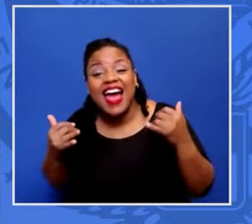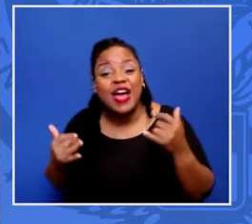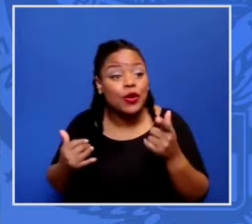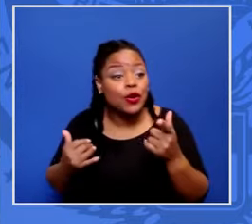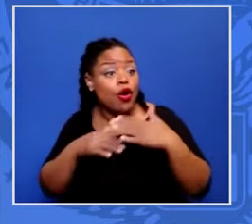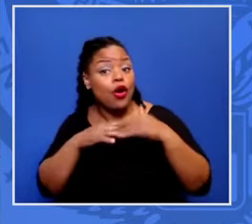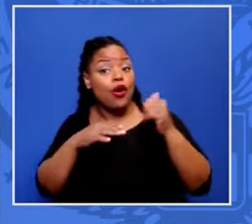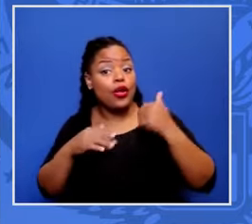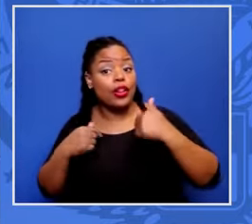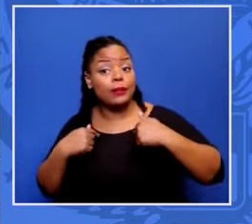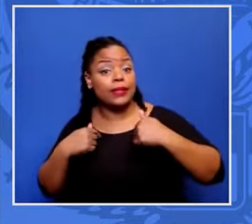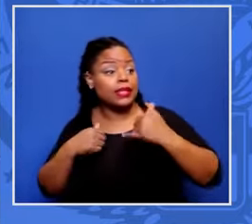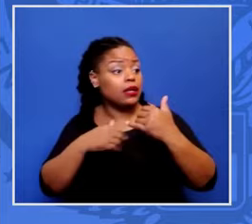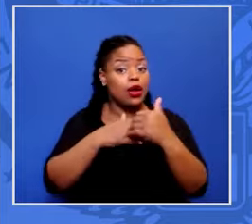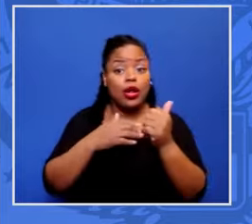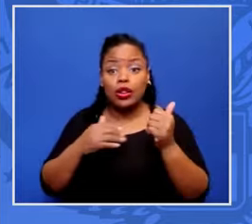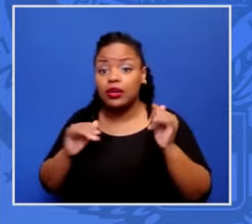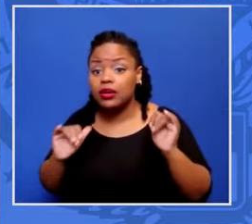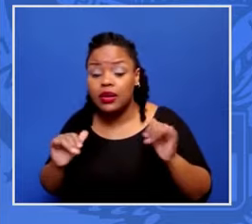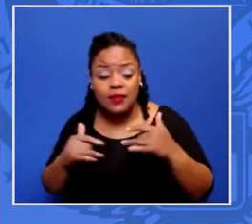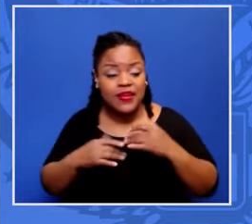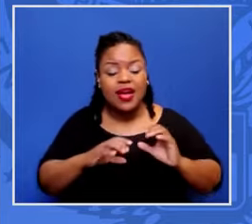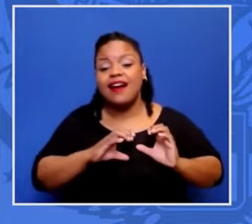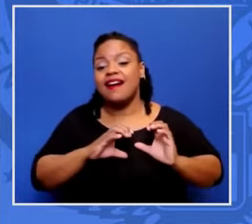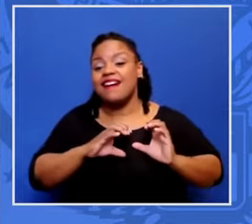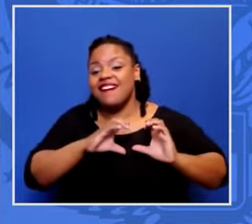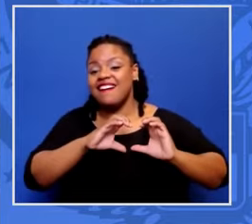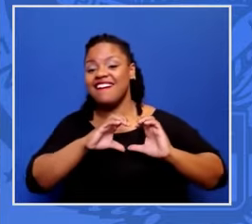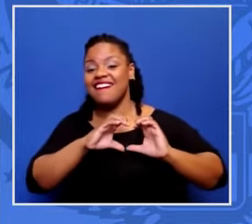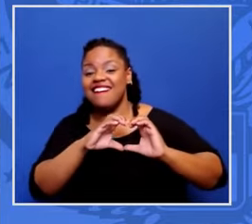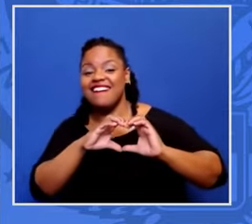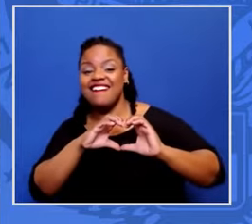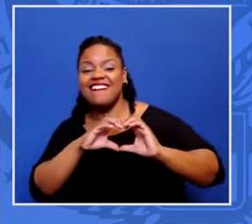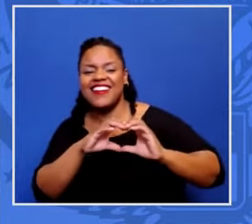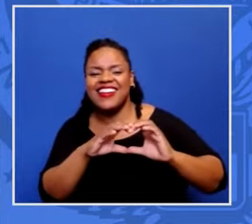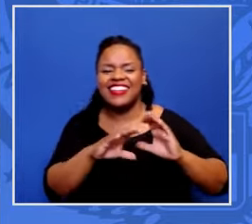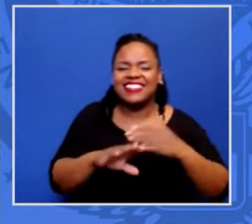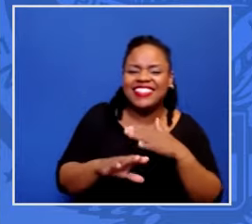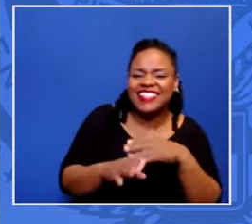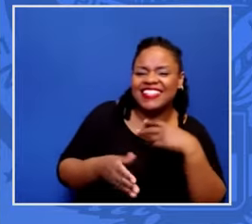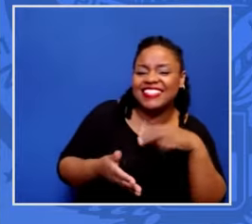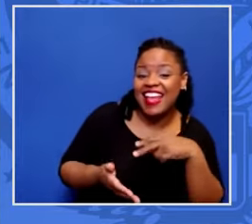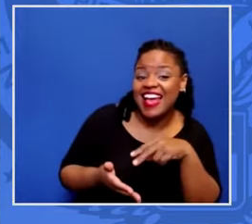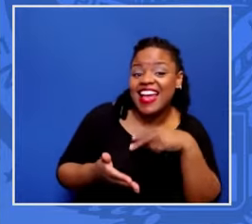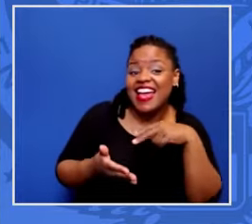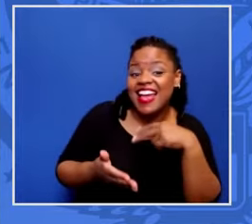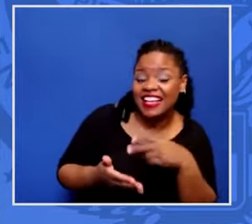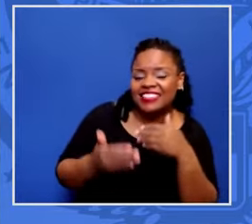sentidos van pidiendo más. We're gonna sing. Hay que tomarlo sin ningún apuro. Here we go. Oh,